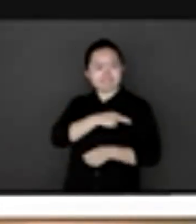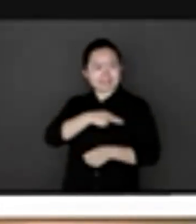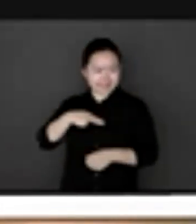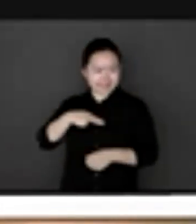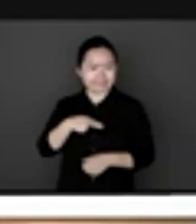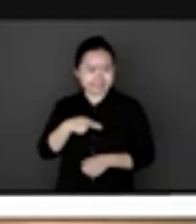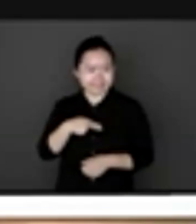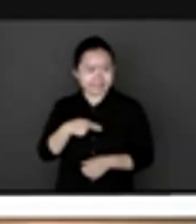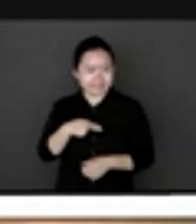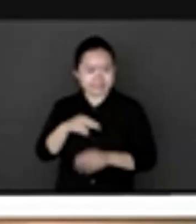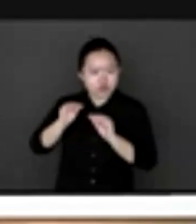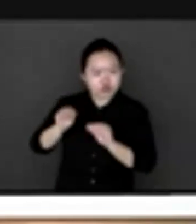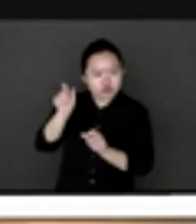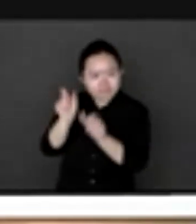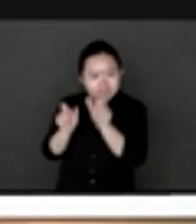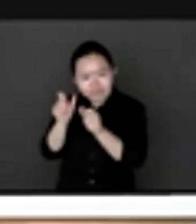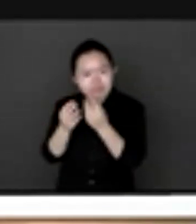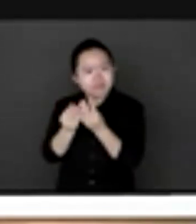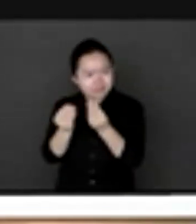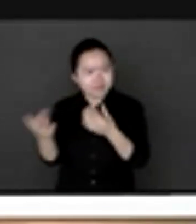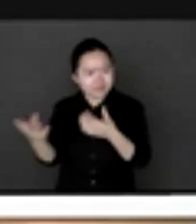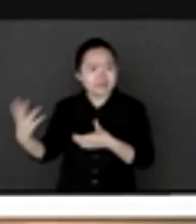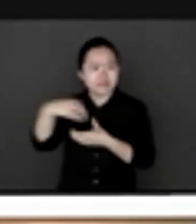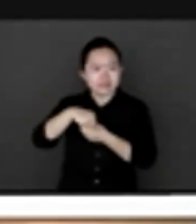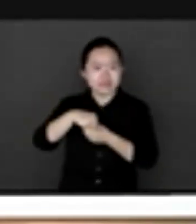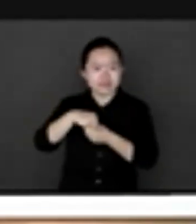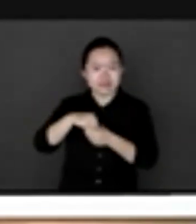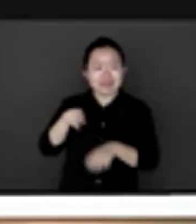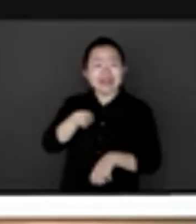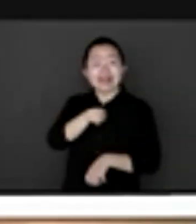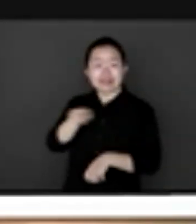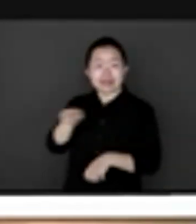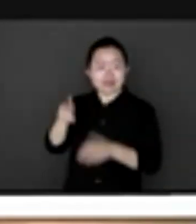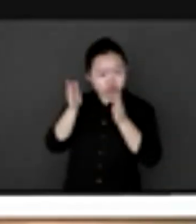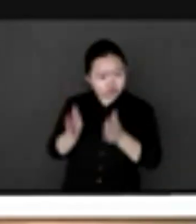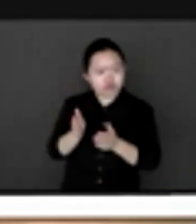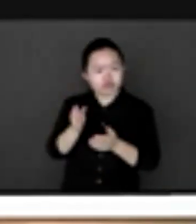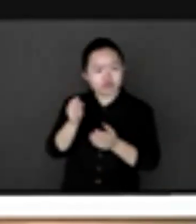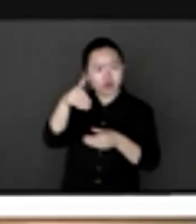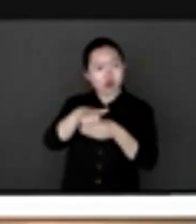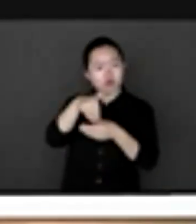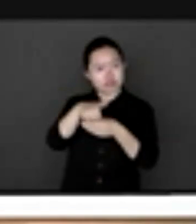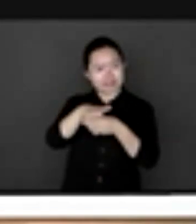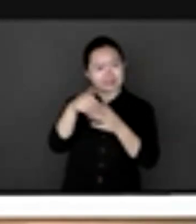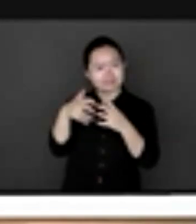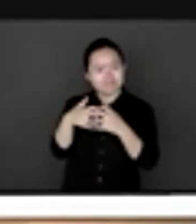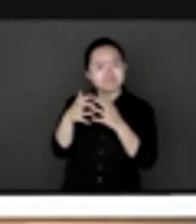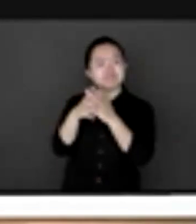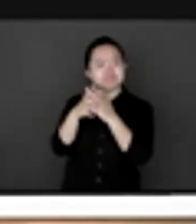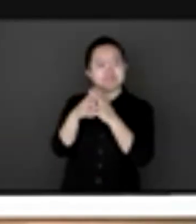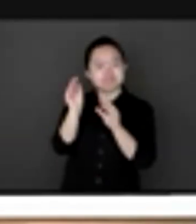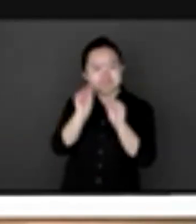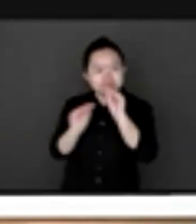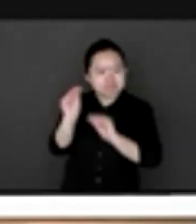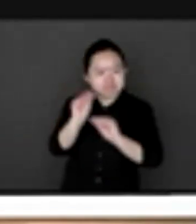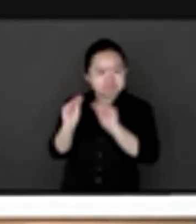the operational level of those people who actually create content, but also provide systems